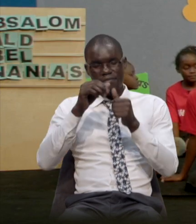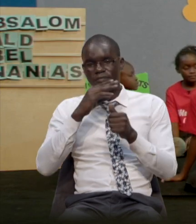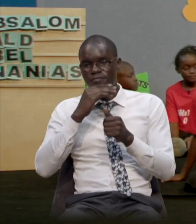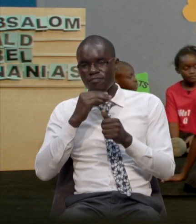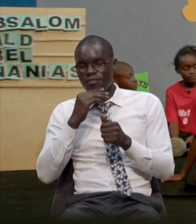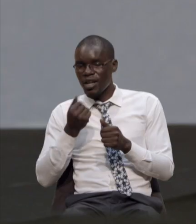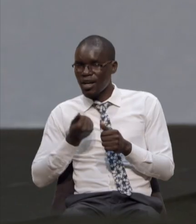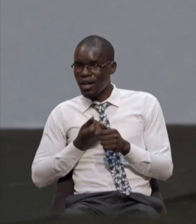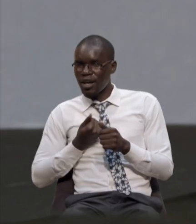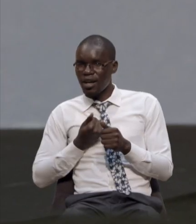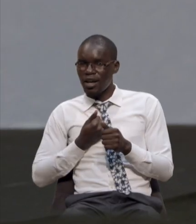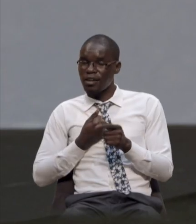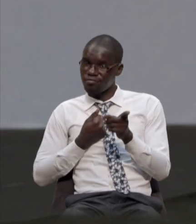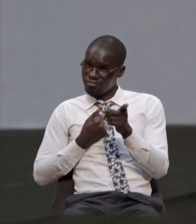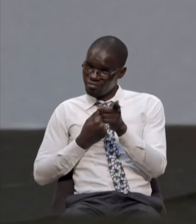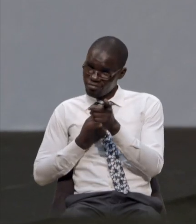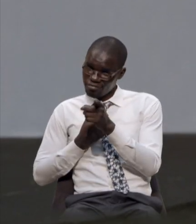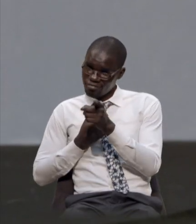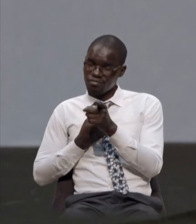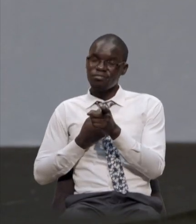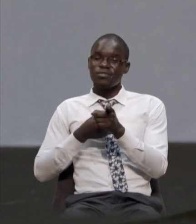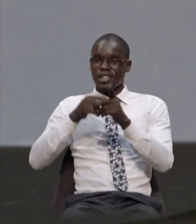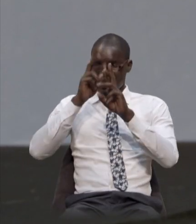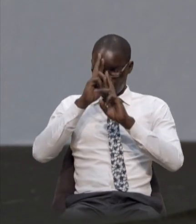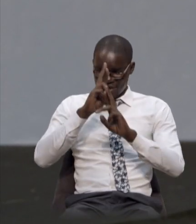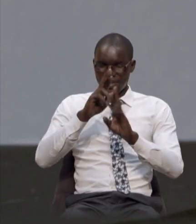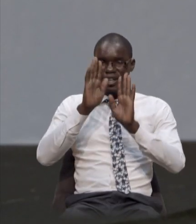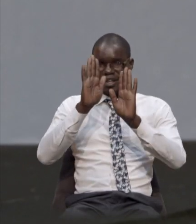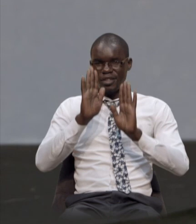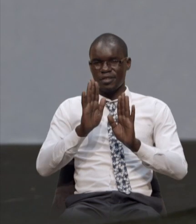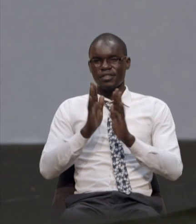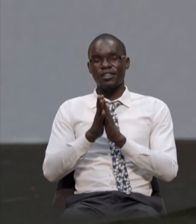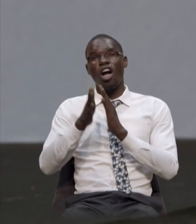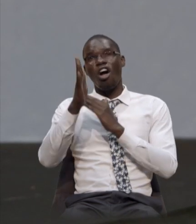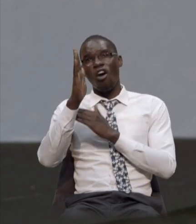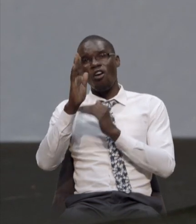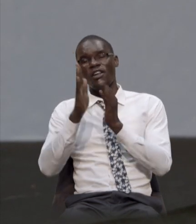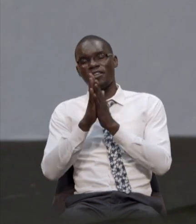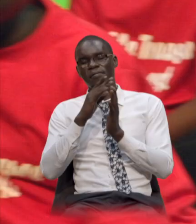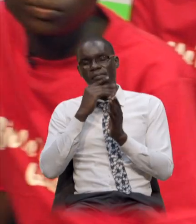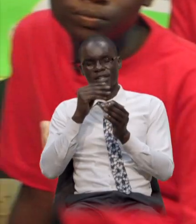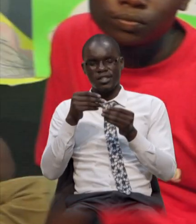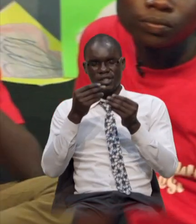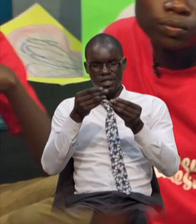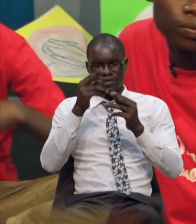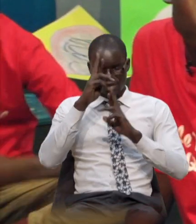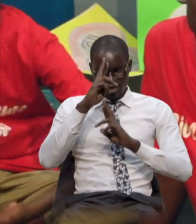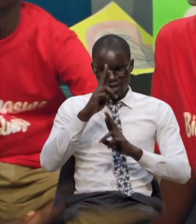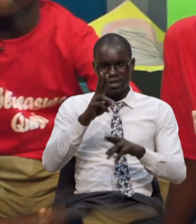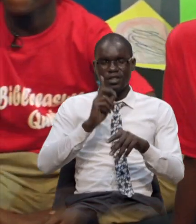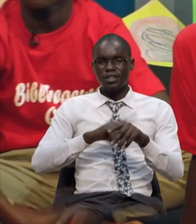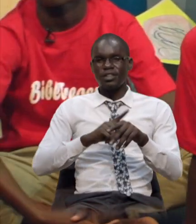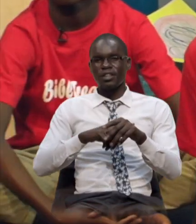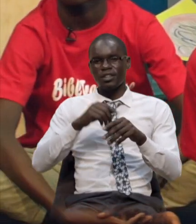girls, respect is important. And we have said we respect who and who? God and man. And remember, when we